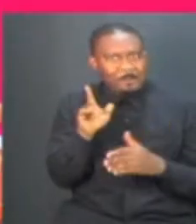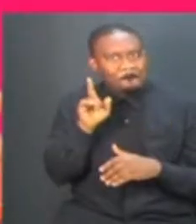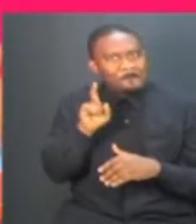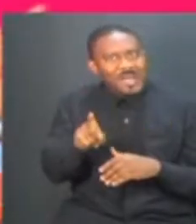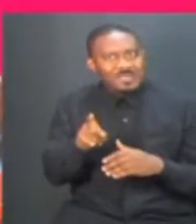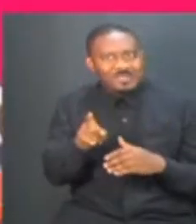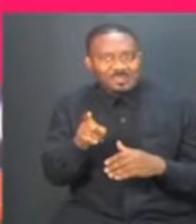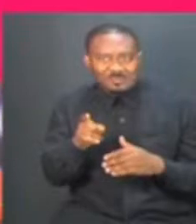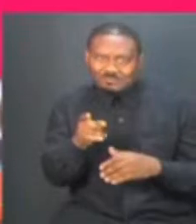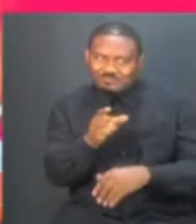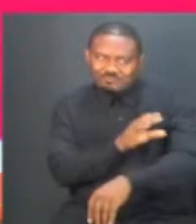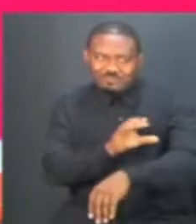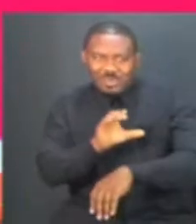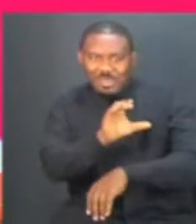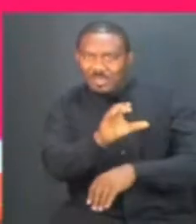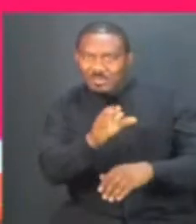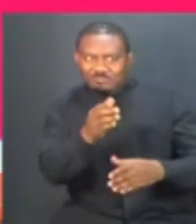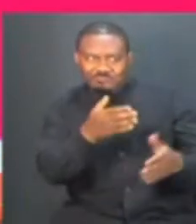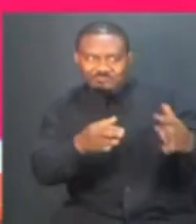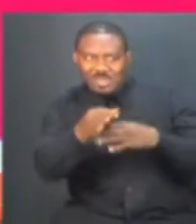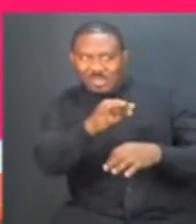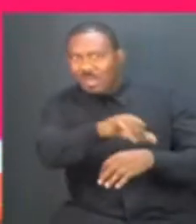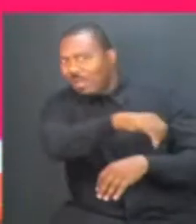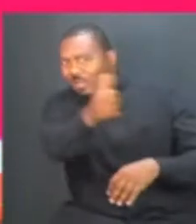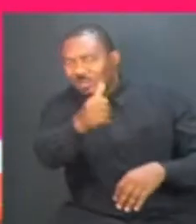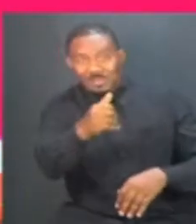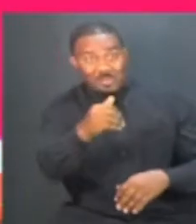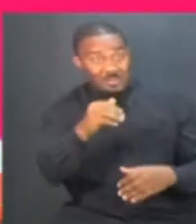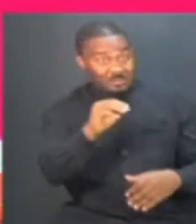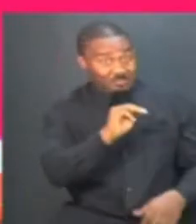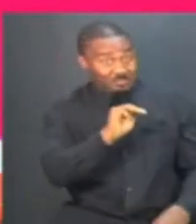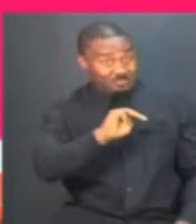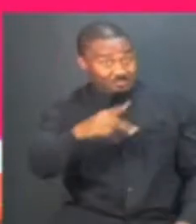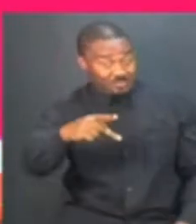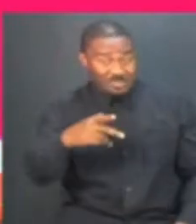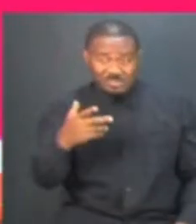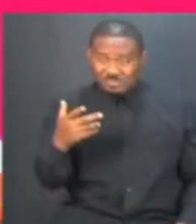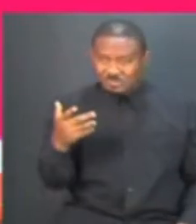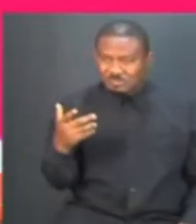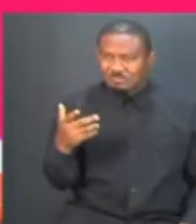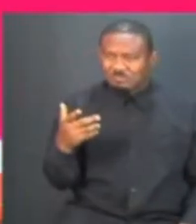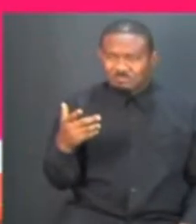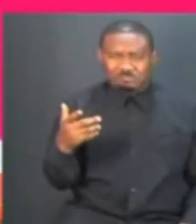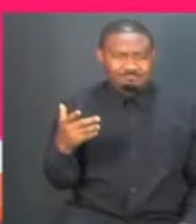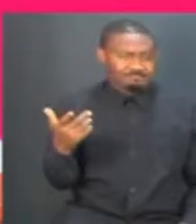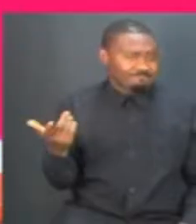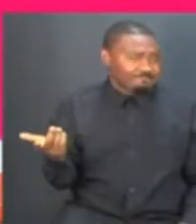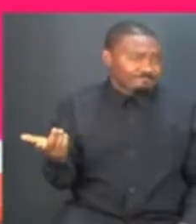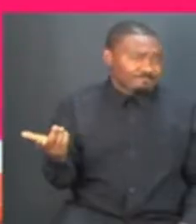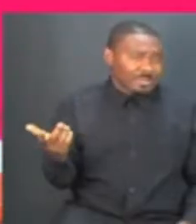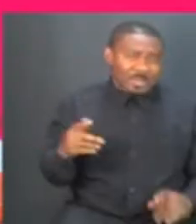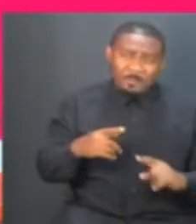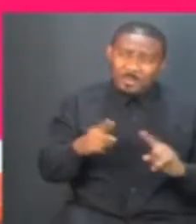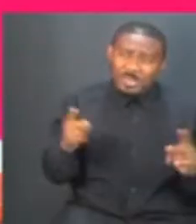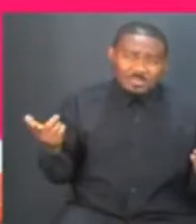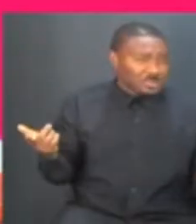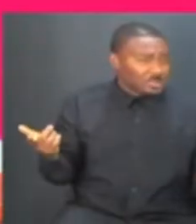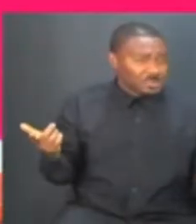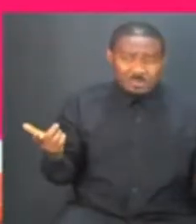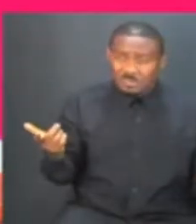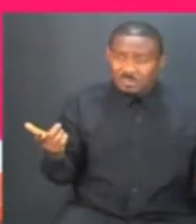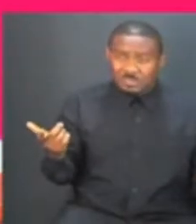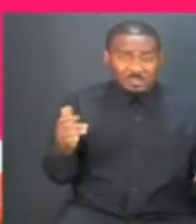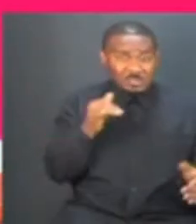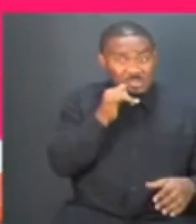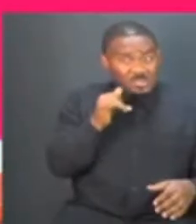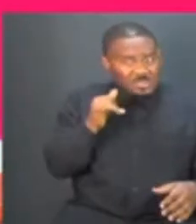MP to ask the question on your behalf. In this case, the question was called, no authority, the member was not there, and